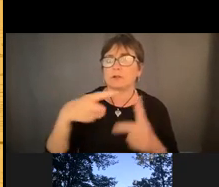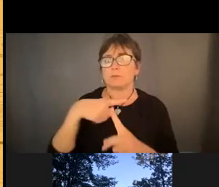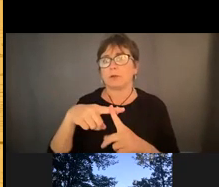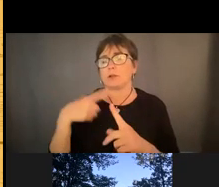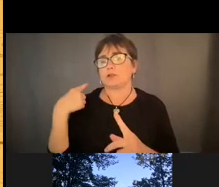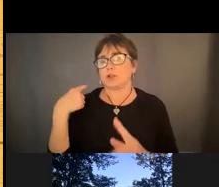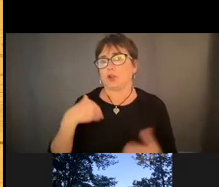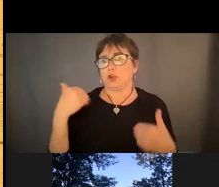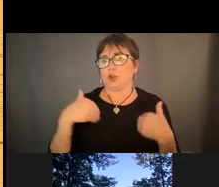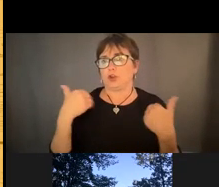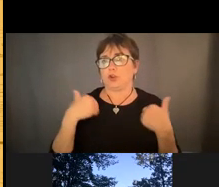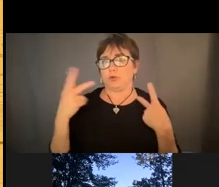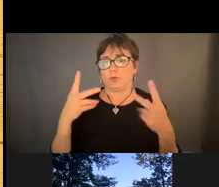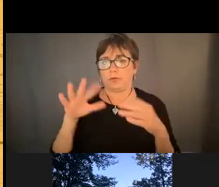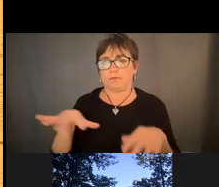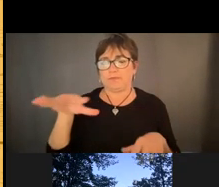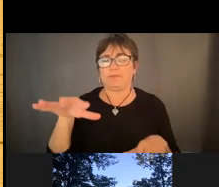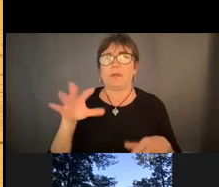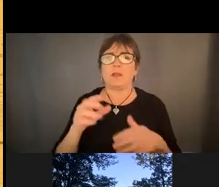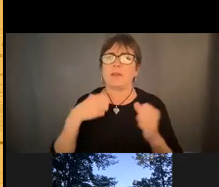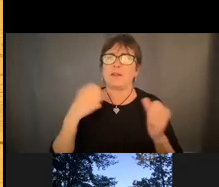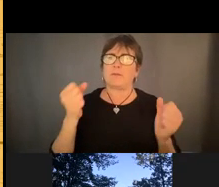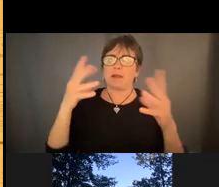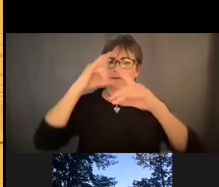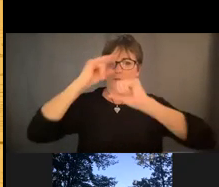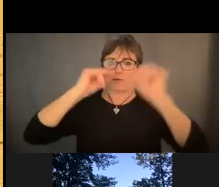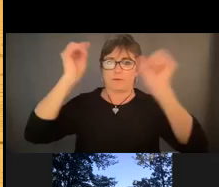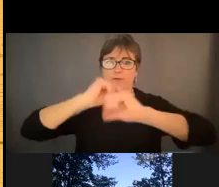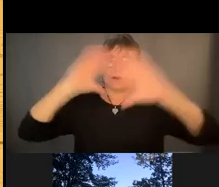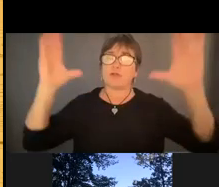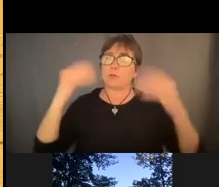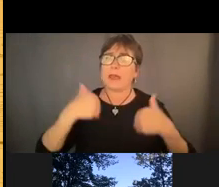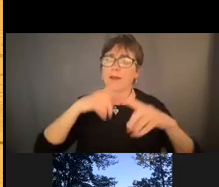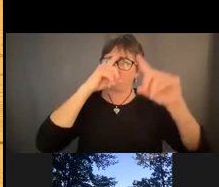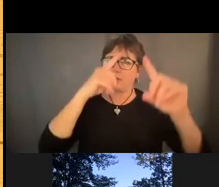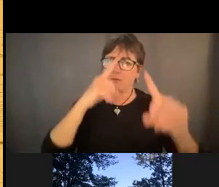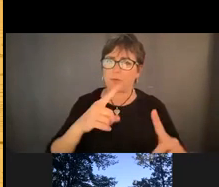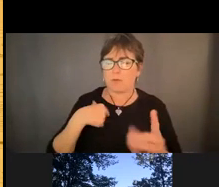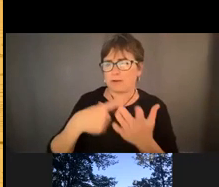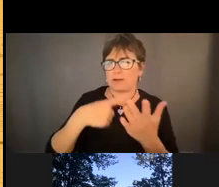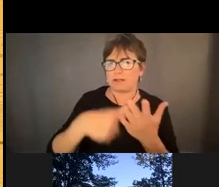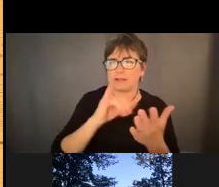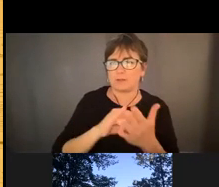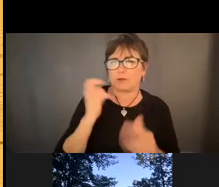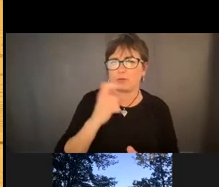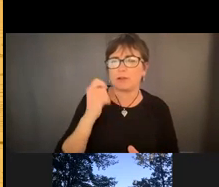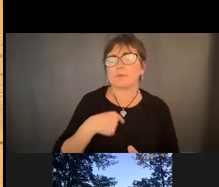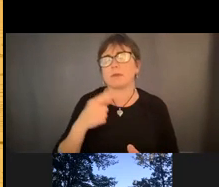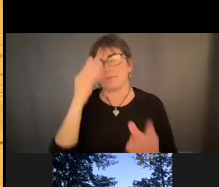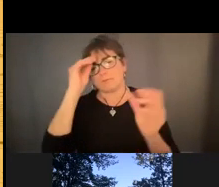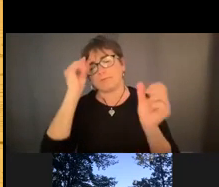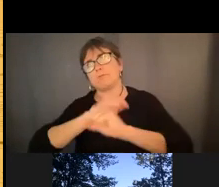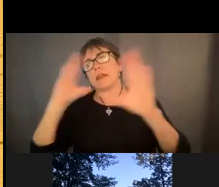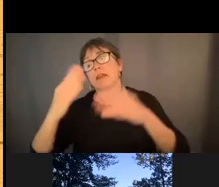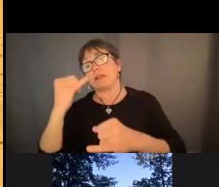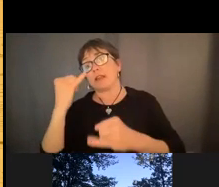So we have different objectives that are going to go through with the grant, but I wanted to visualize what we wanted to accomplish at the end of our 5 years when all is